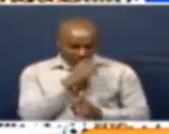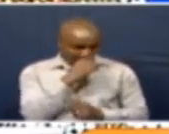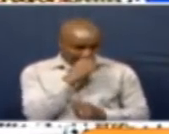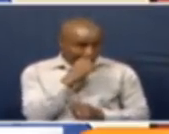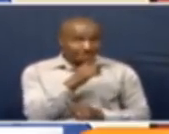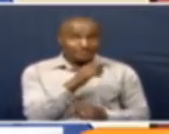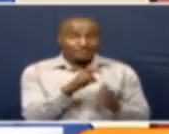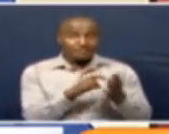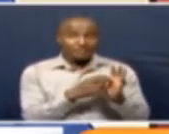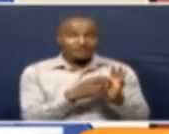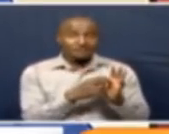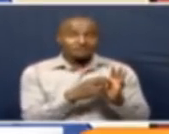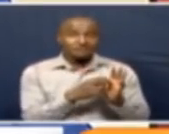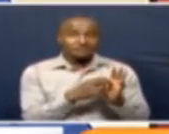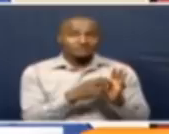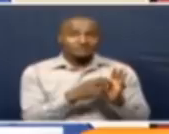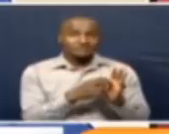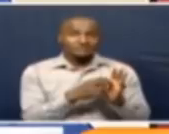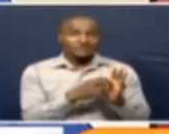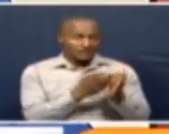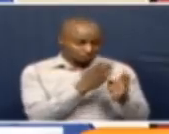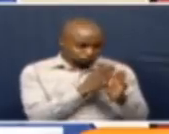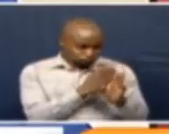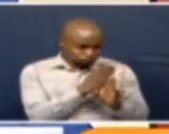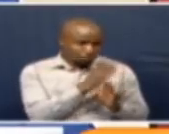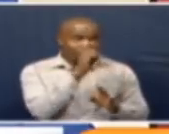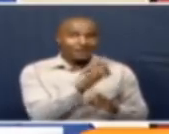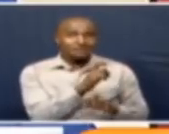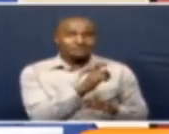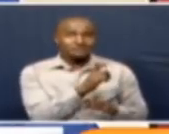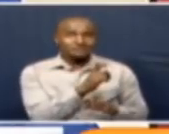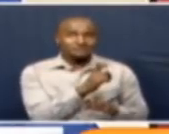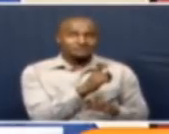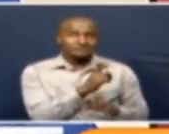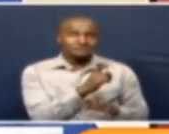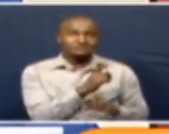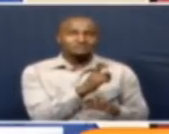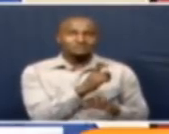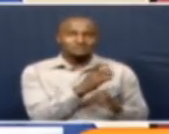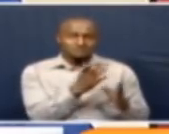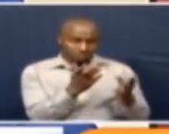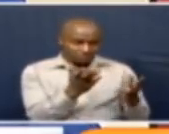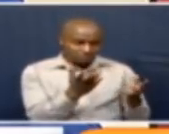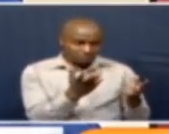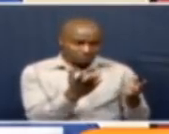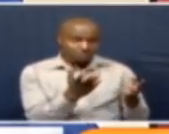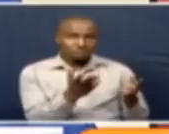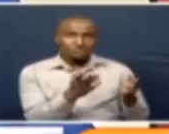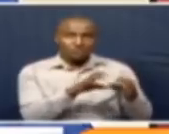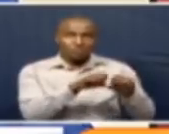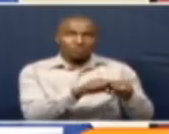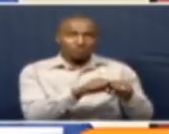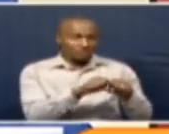onus is on you to have integrity, and also for the models to book with agencies that have a